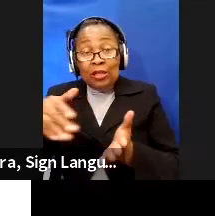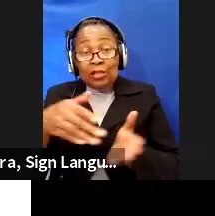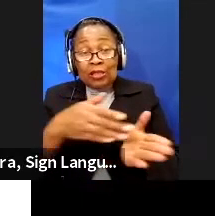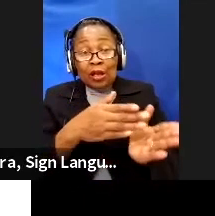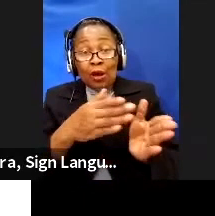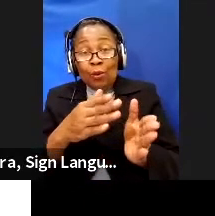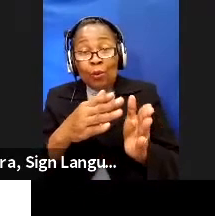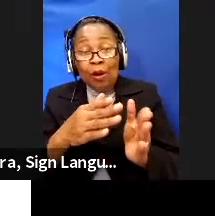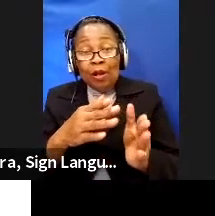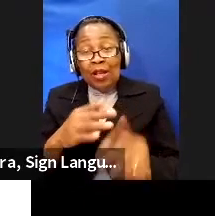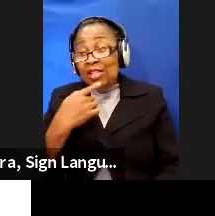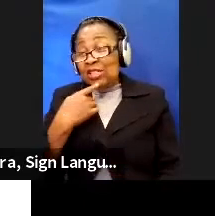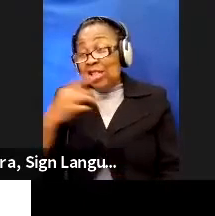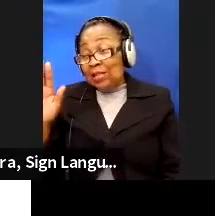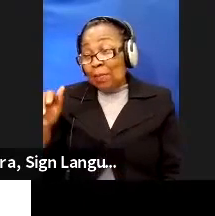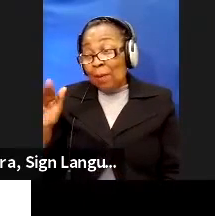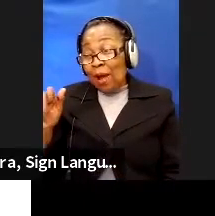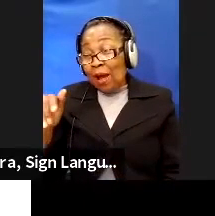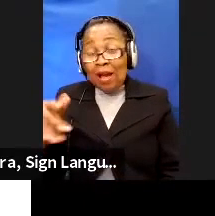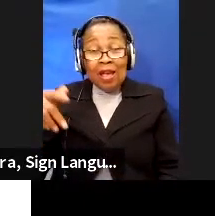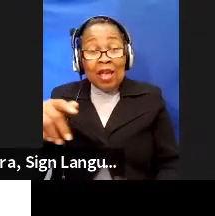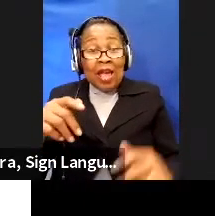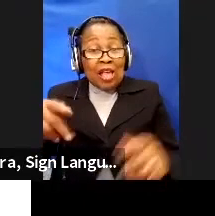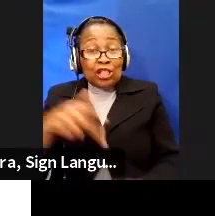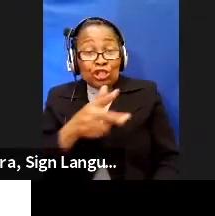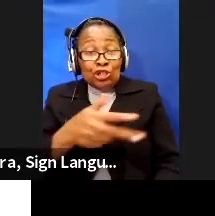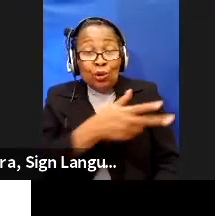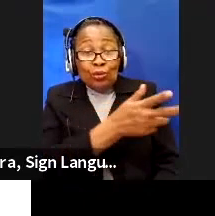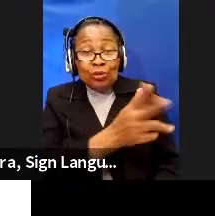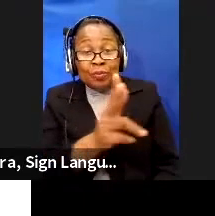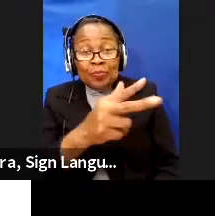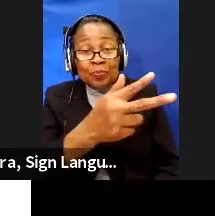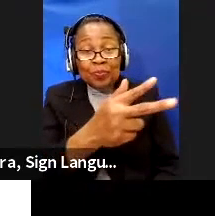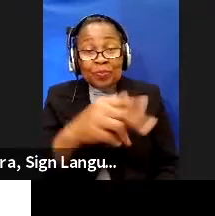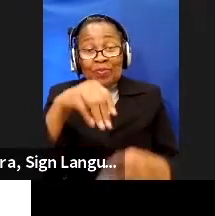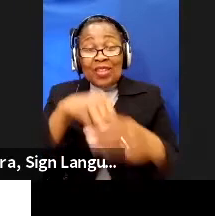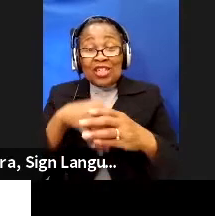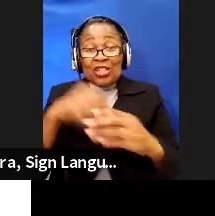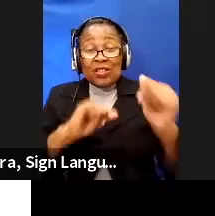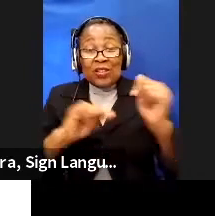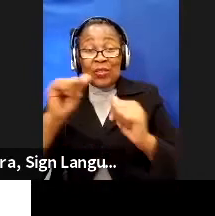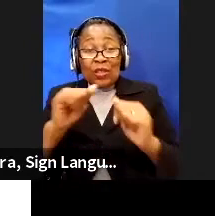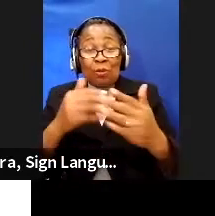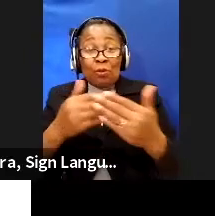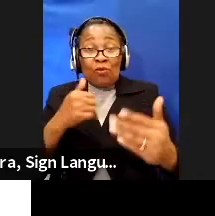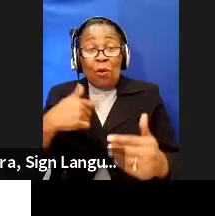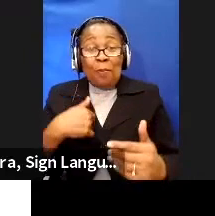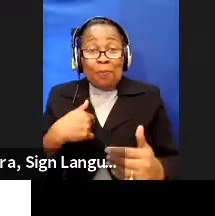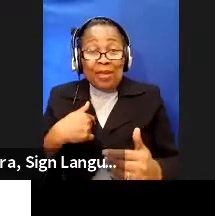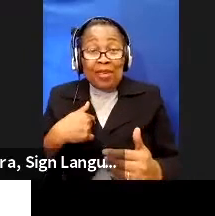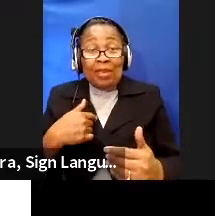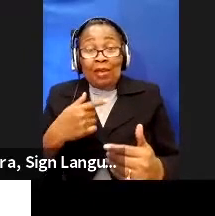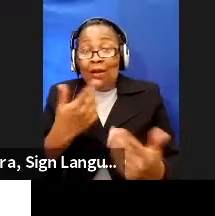a bye-bye to me this time. And she goes up that sidewalk and she's in the theater before I'm even halfway up the